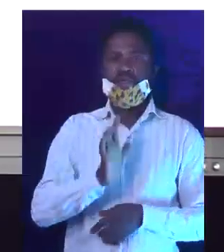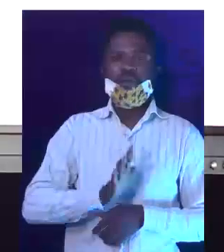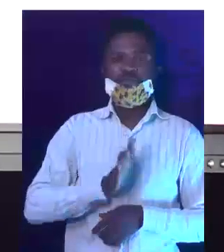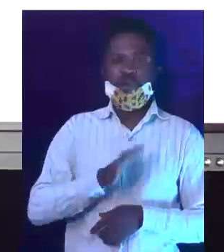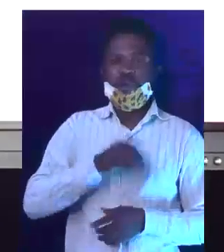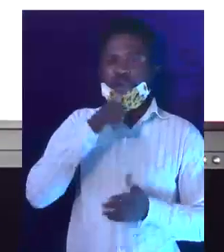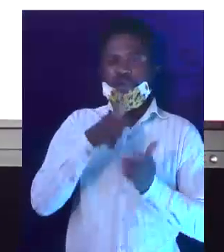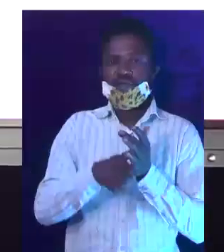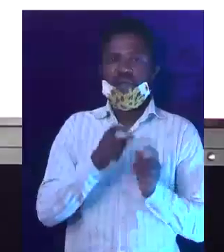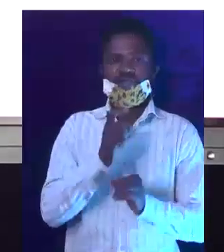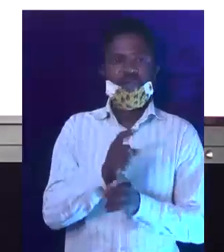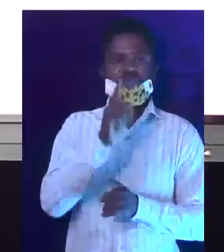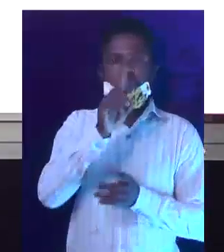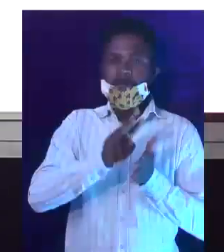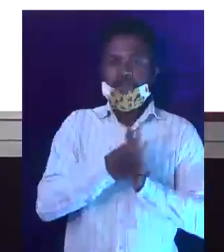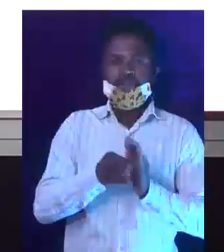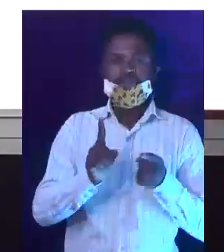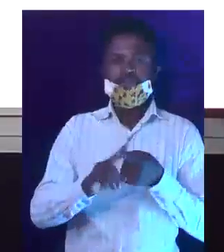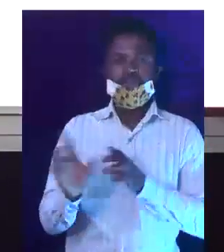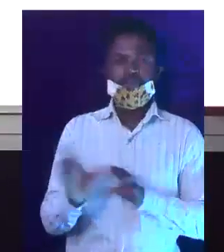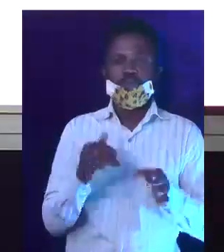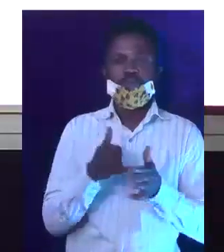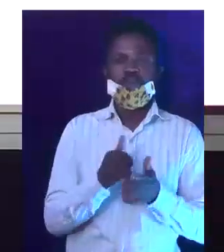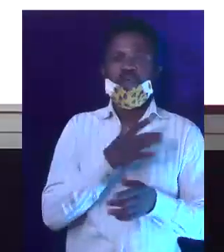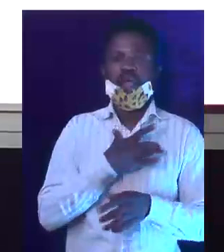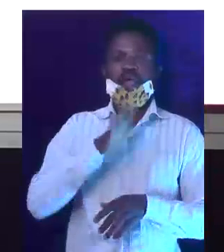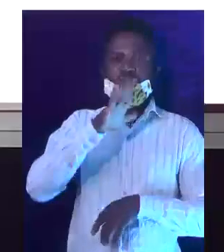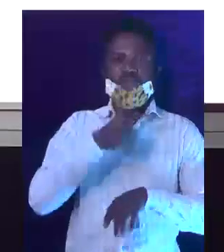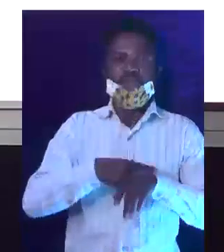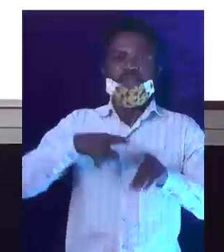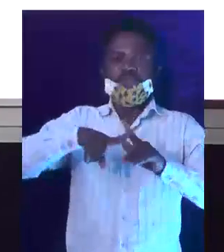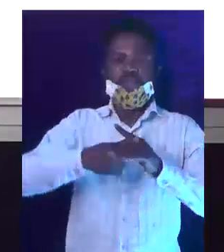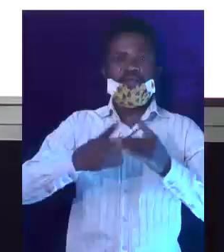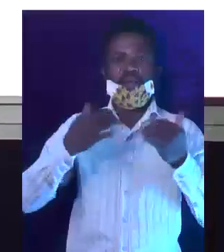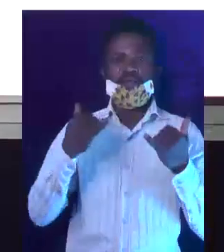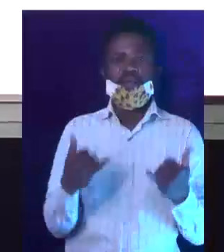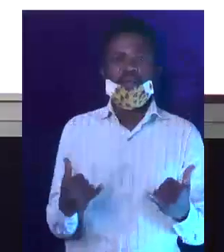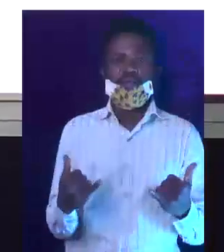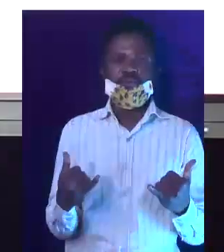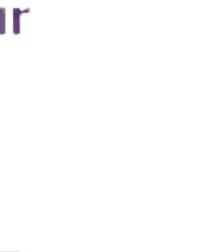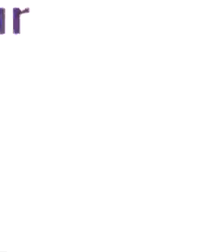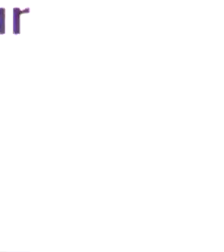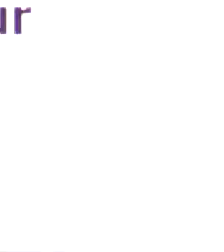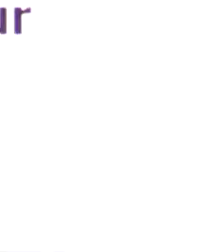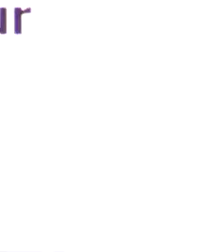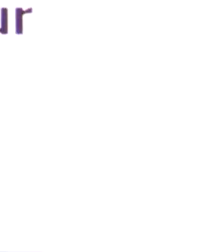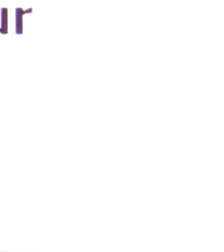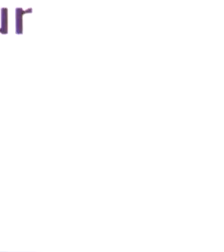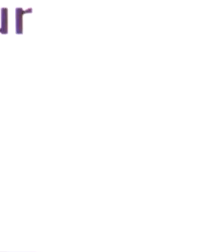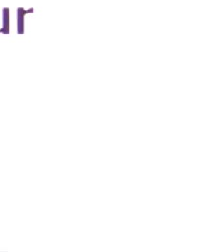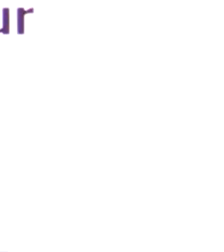just 1 minute to do that, and your time starts now.